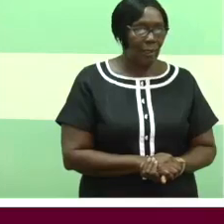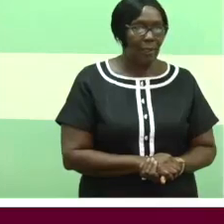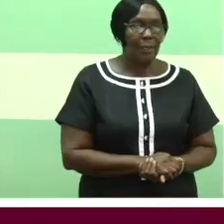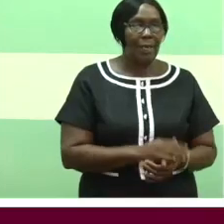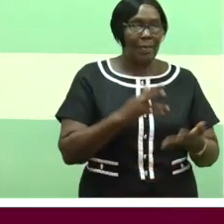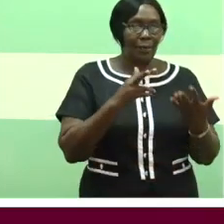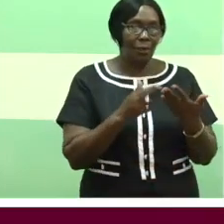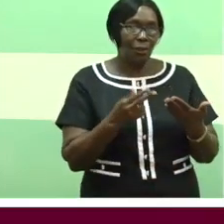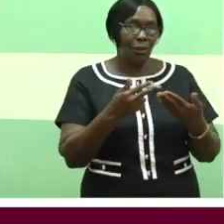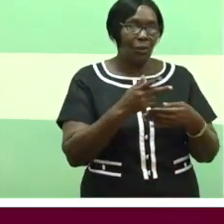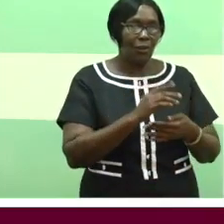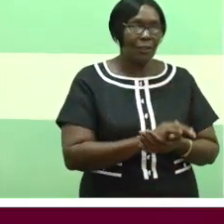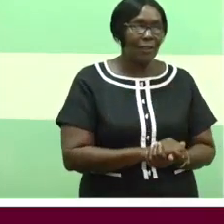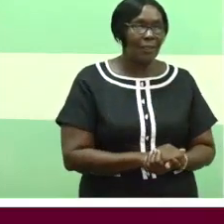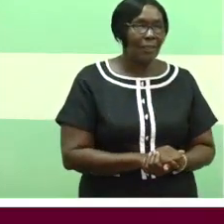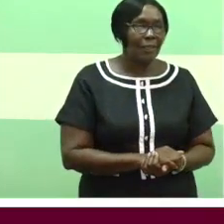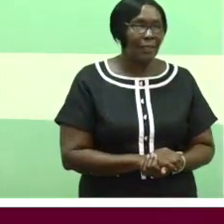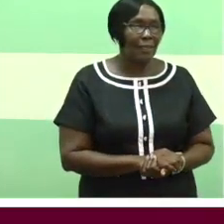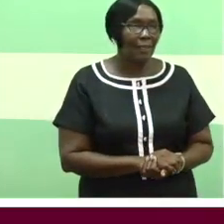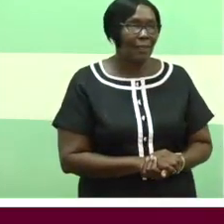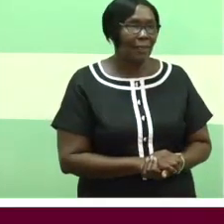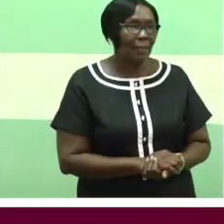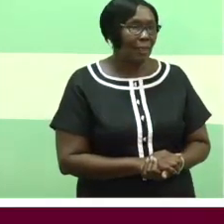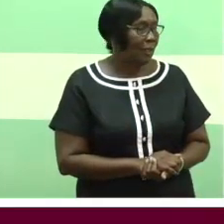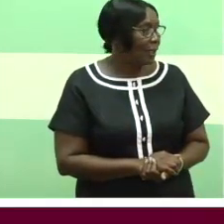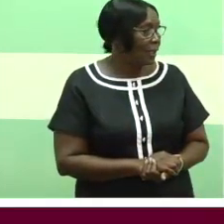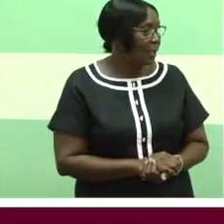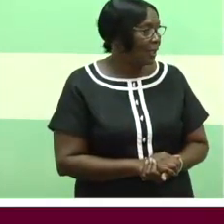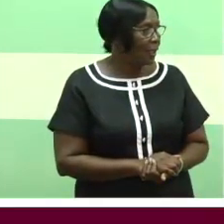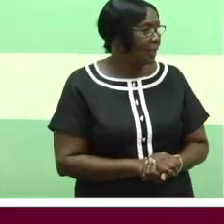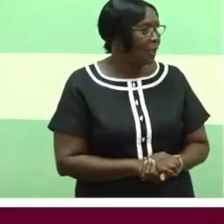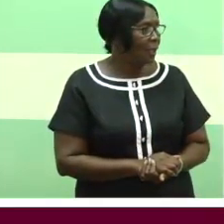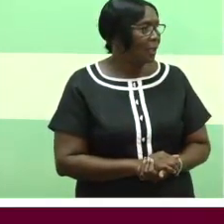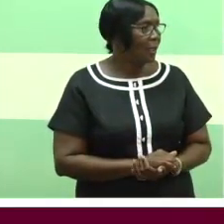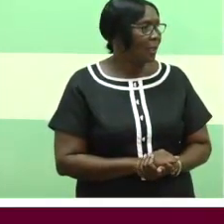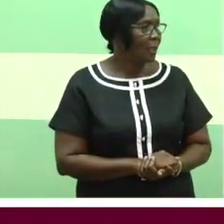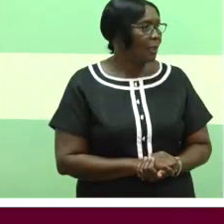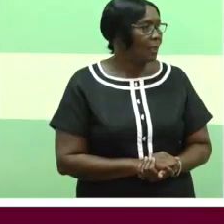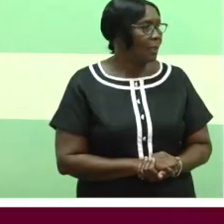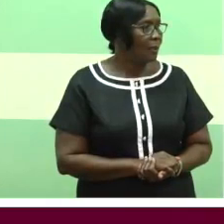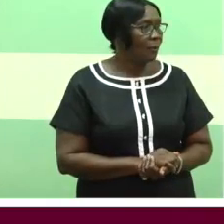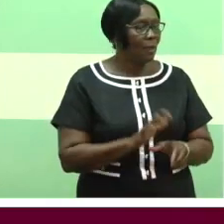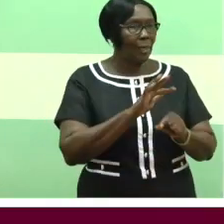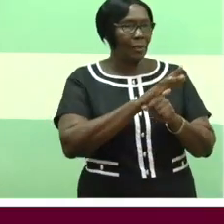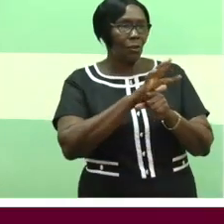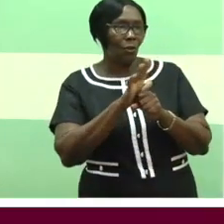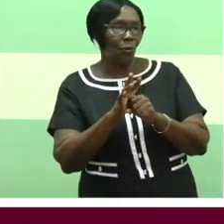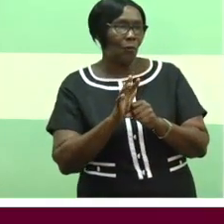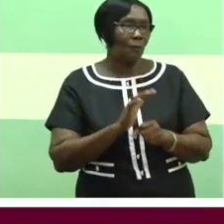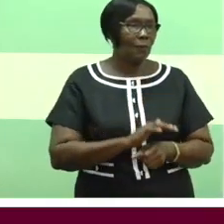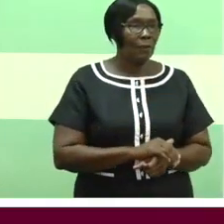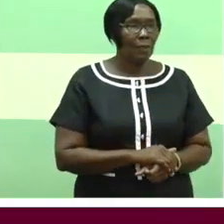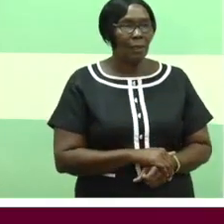and pre-cut. Right? So now you may say, we are in COVID times.